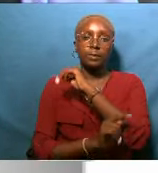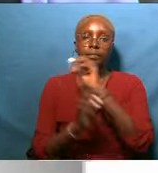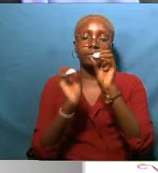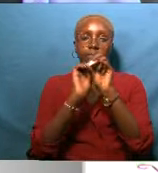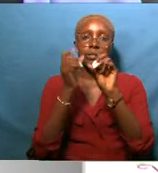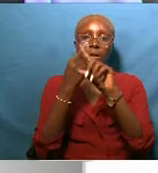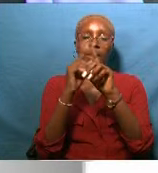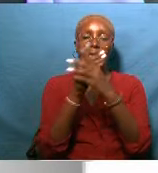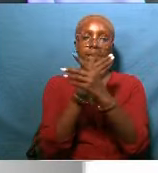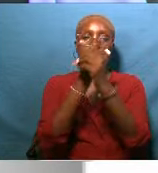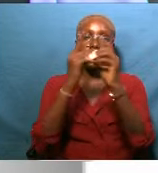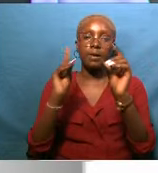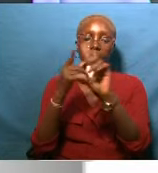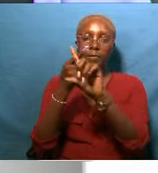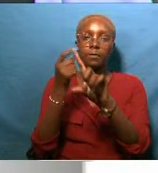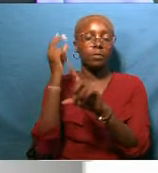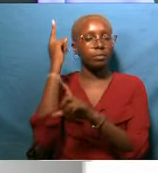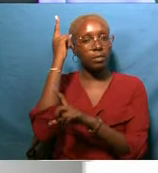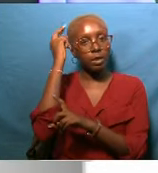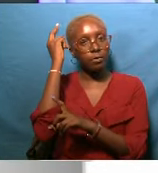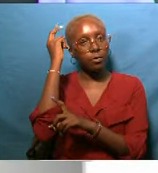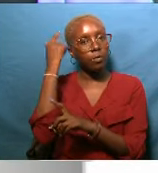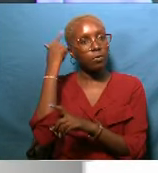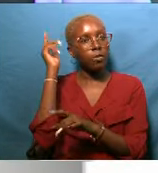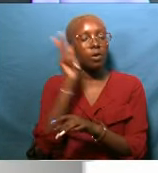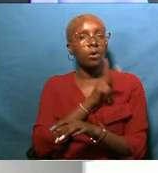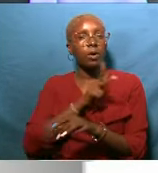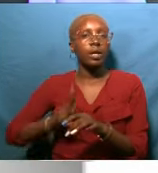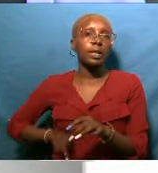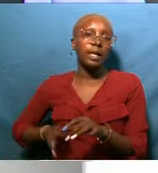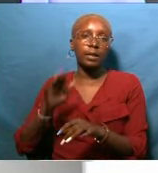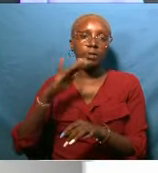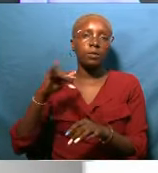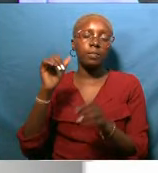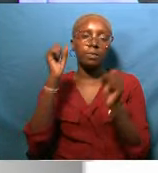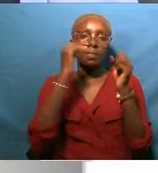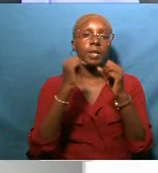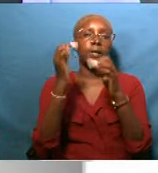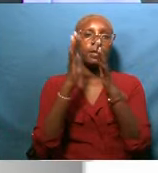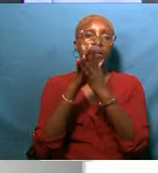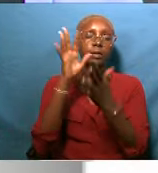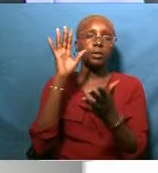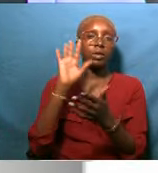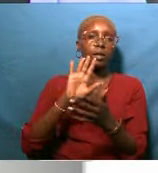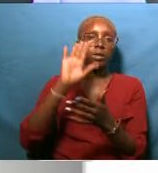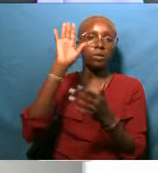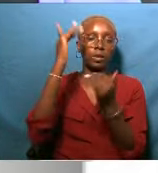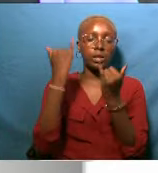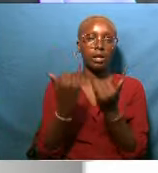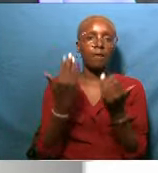And deliver us from evil, for the kingdom, the power, and the glory are yours, now and